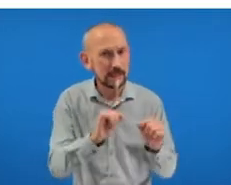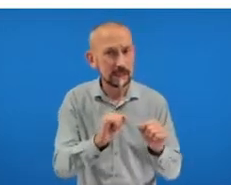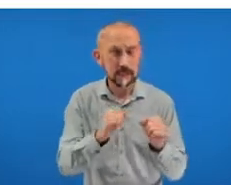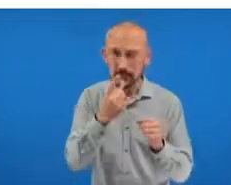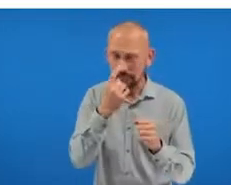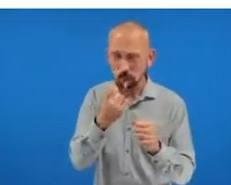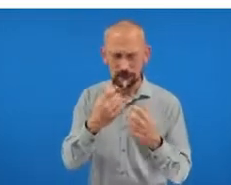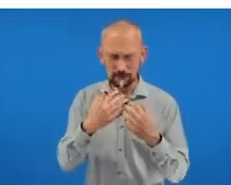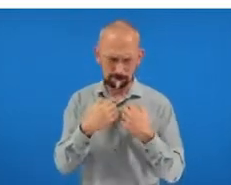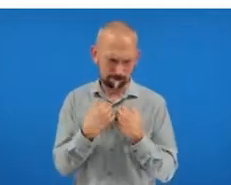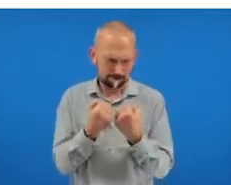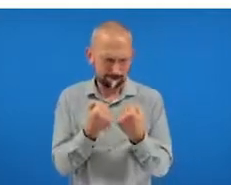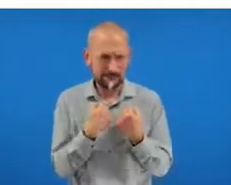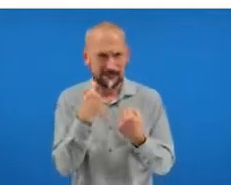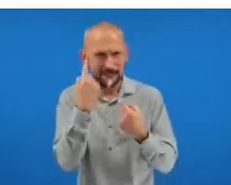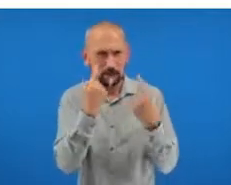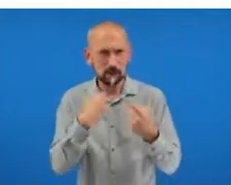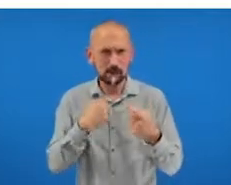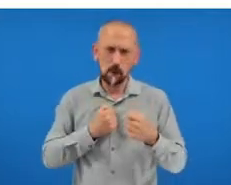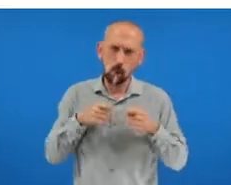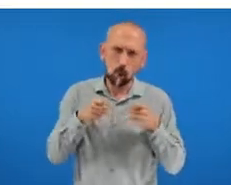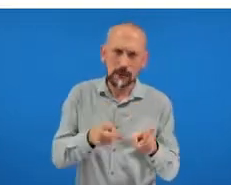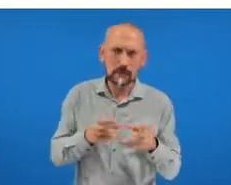where we can allow ourselves to be vulnerable?